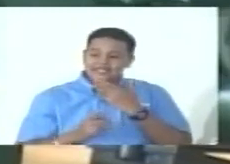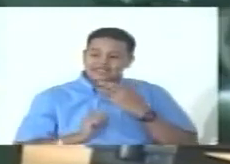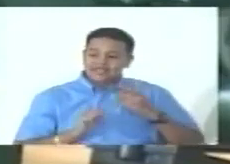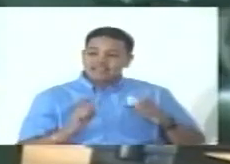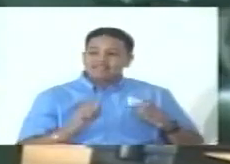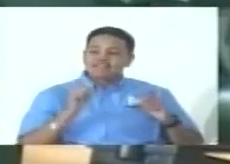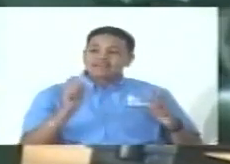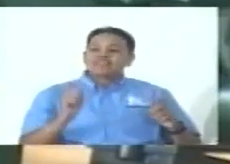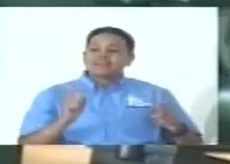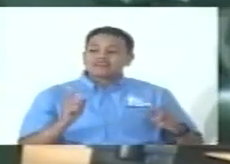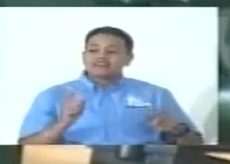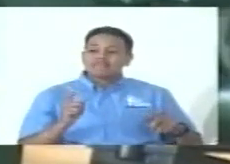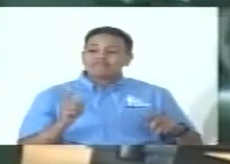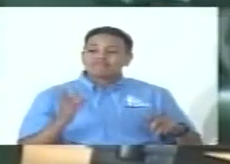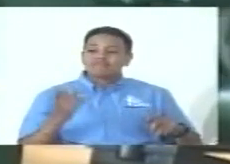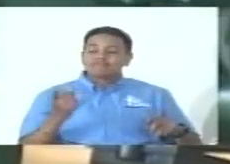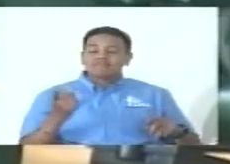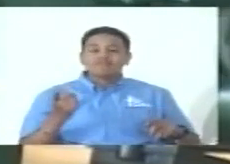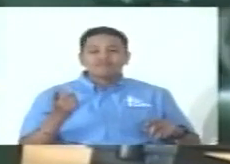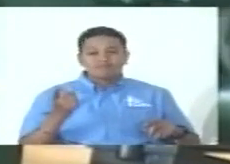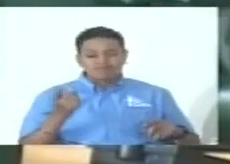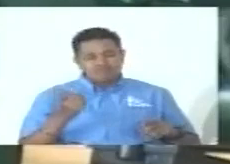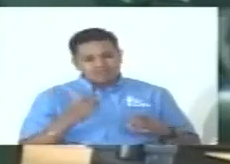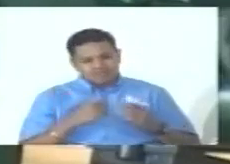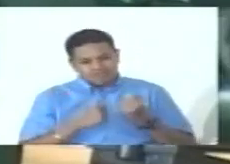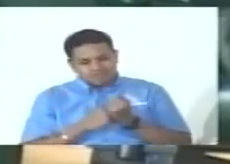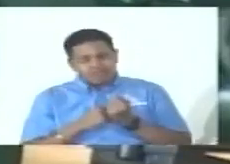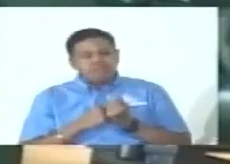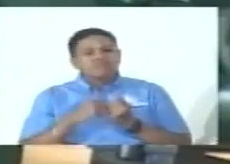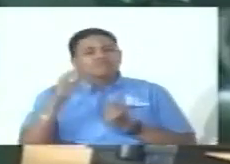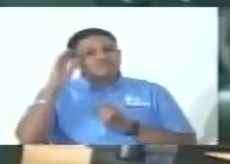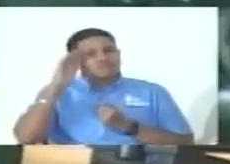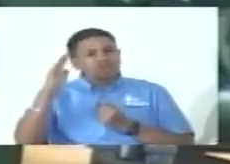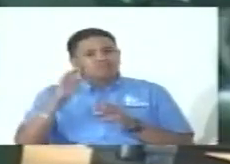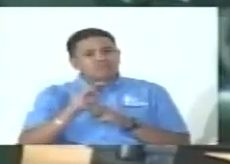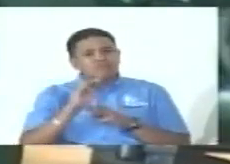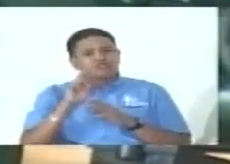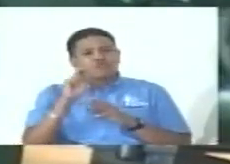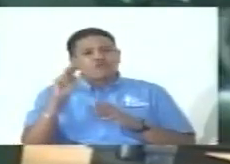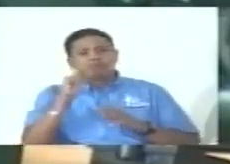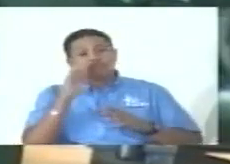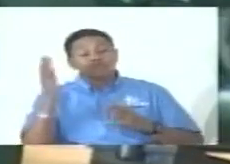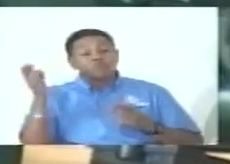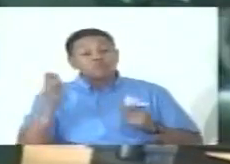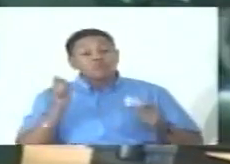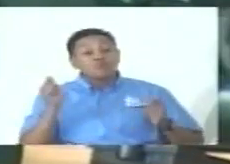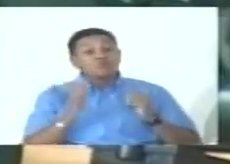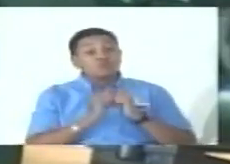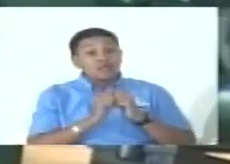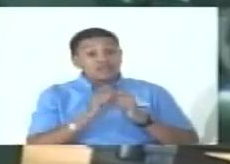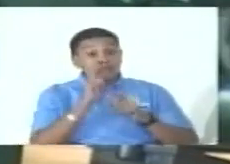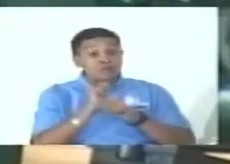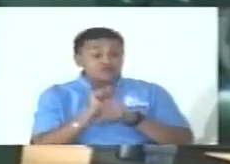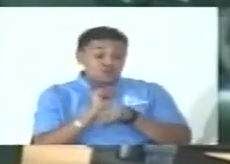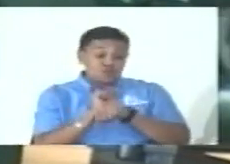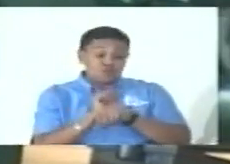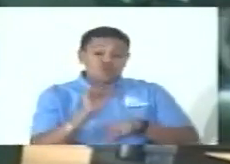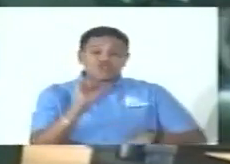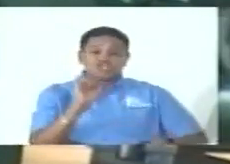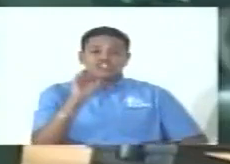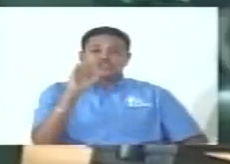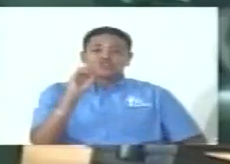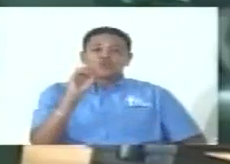to Minister Robinson for bringing all parties together in ensuring that the workers at Gisco Alpart